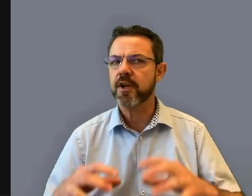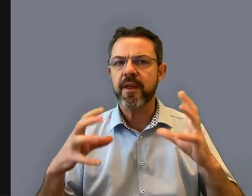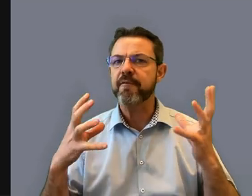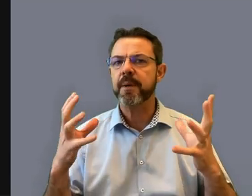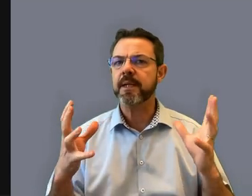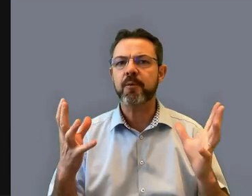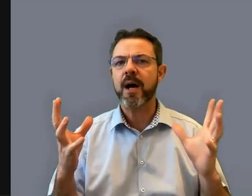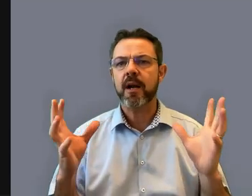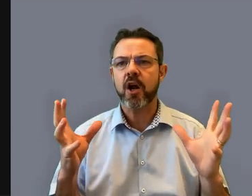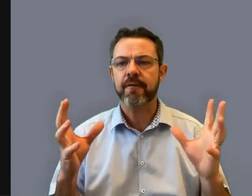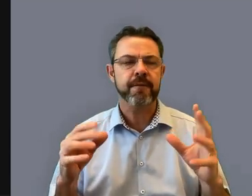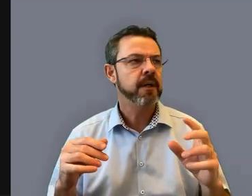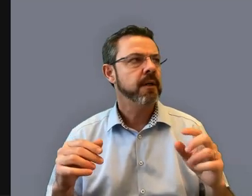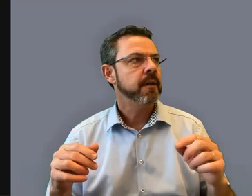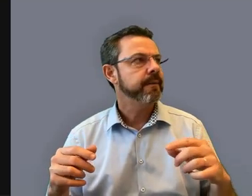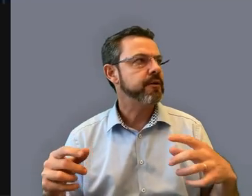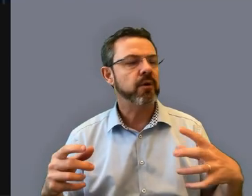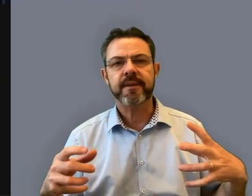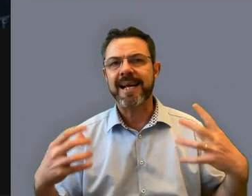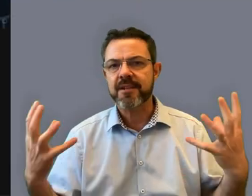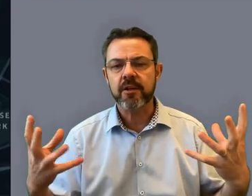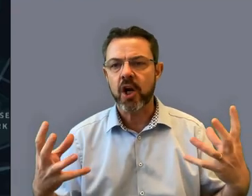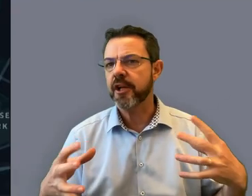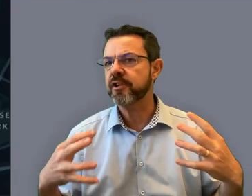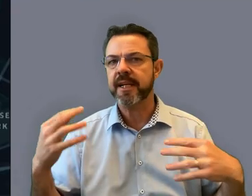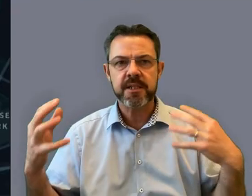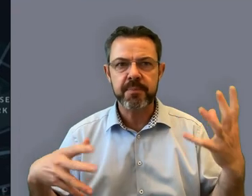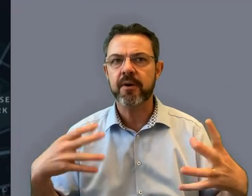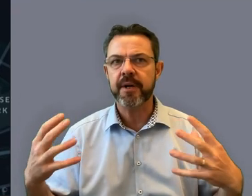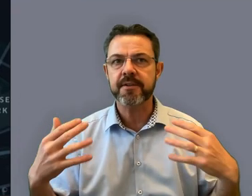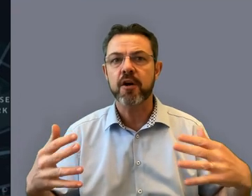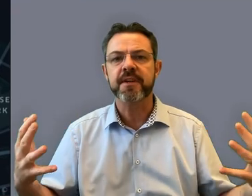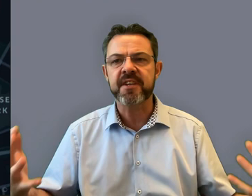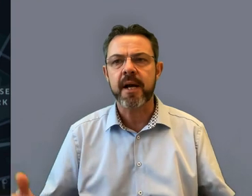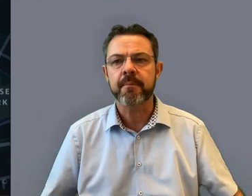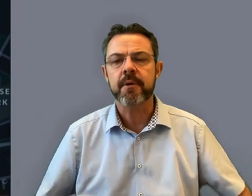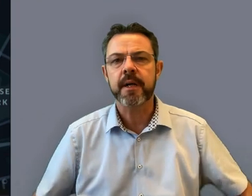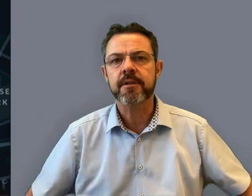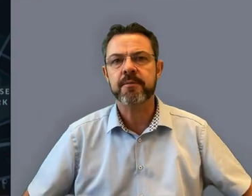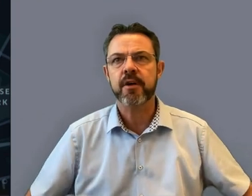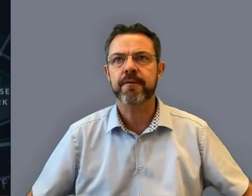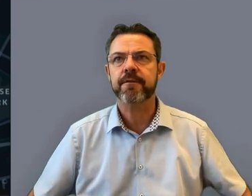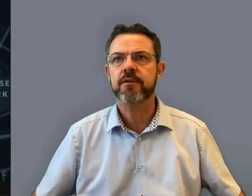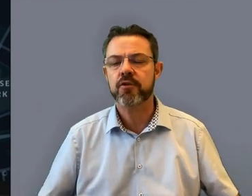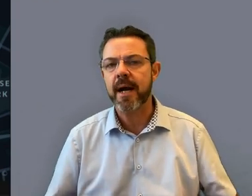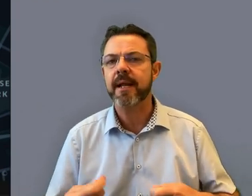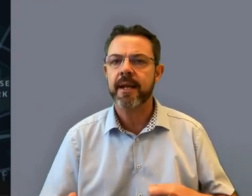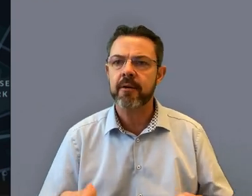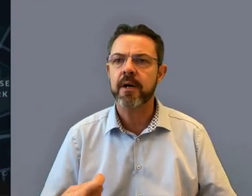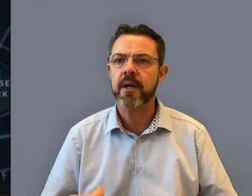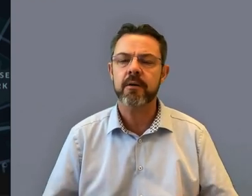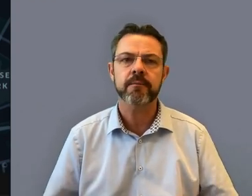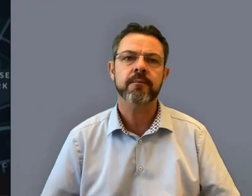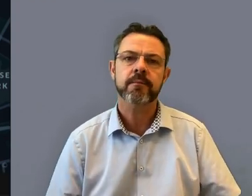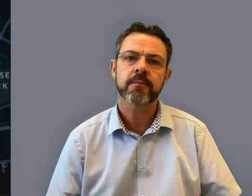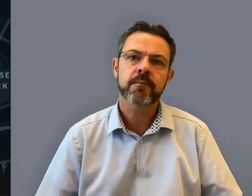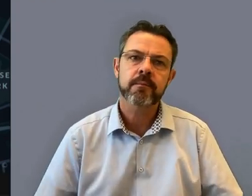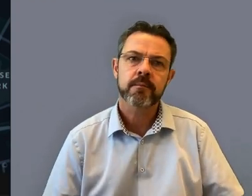Okay. So they've built up quite a lot of, it's called tacit knowledge and experience over time in terms of trial and